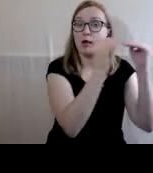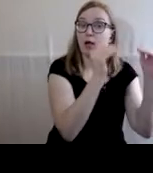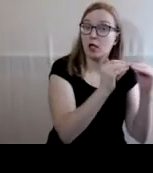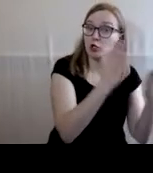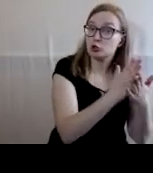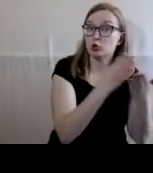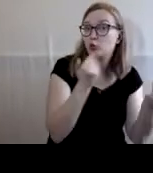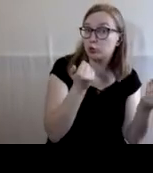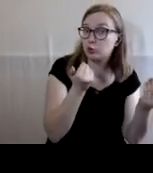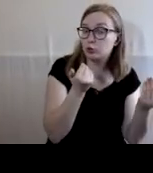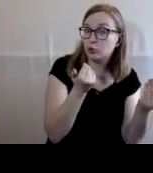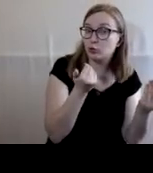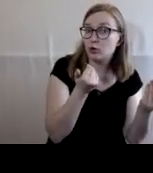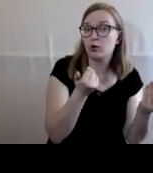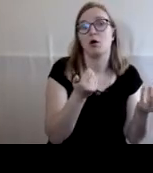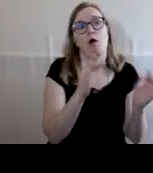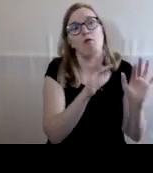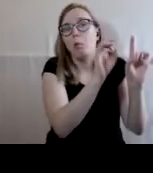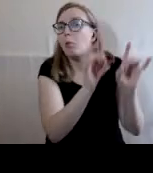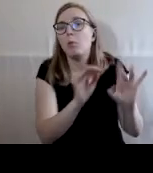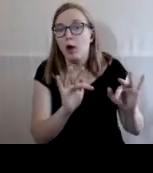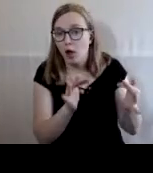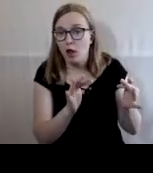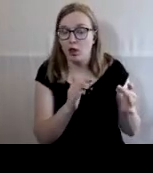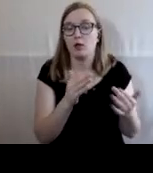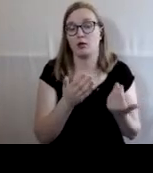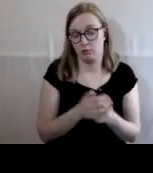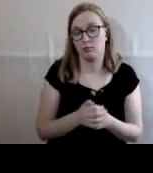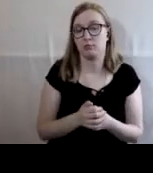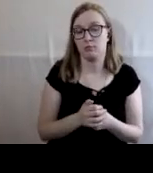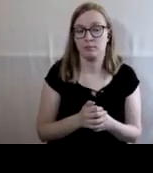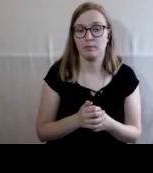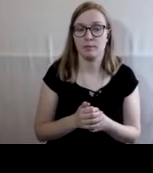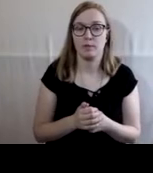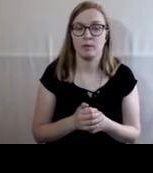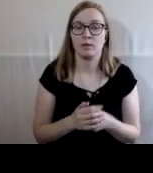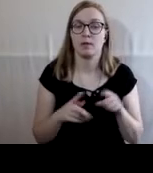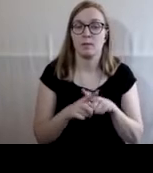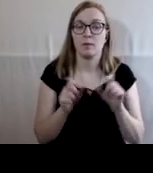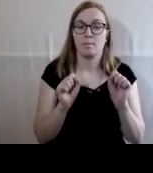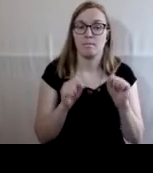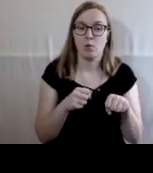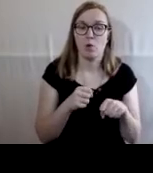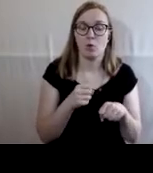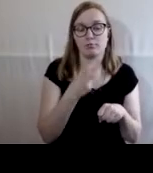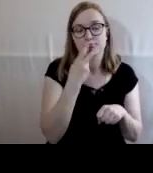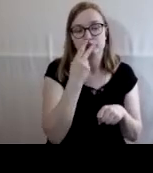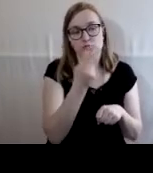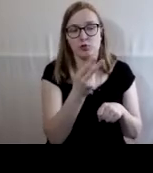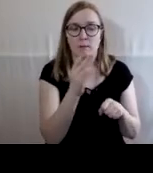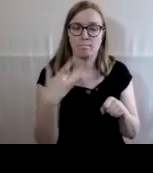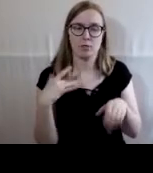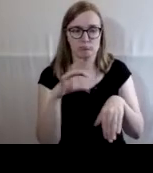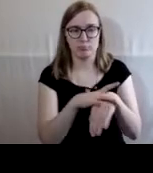they have. So you're trying to match and look for gaps, things that